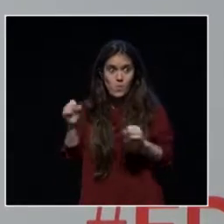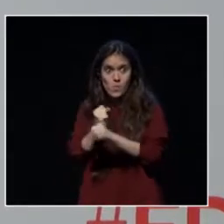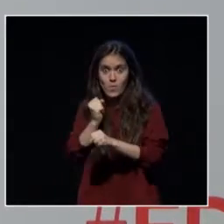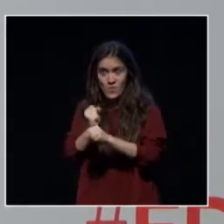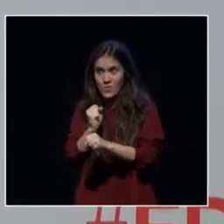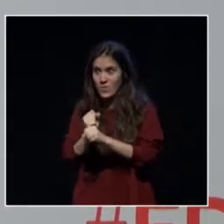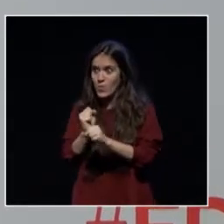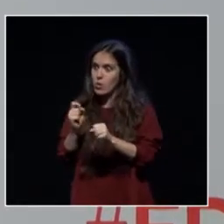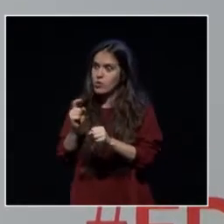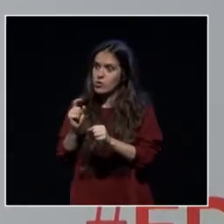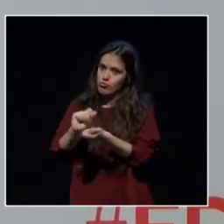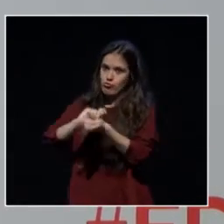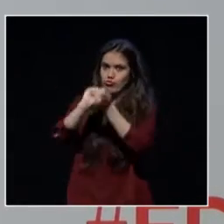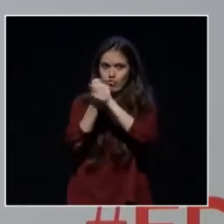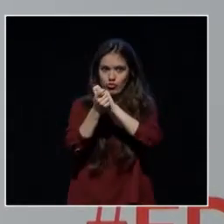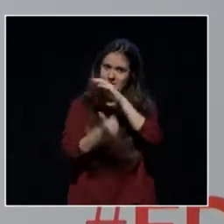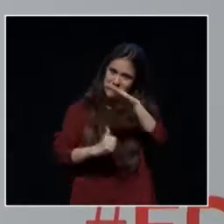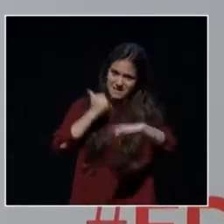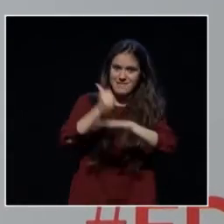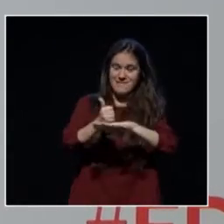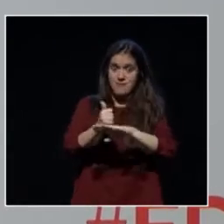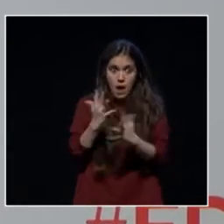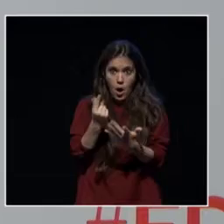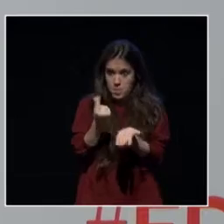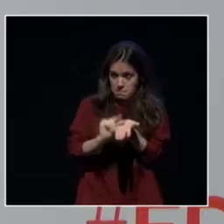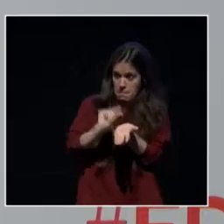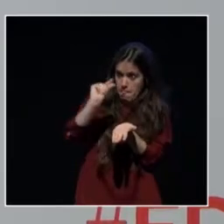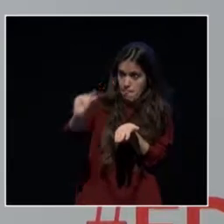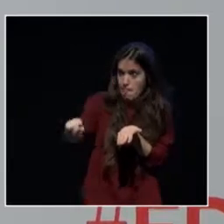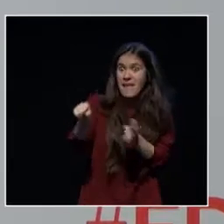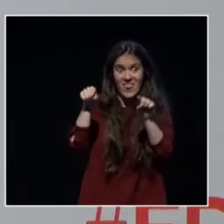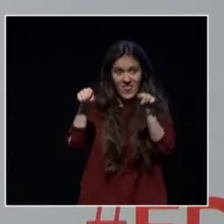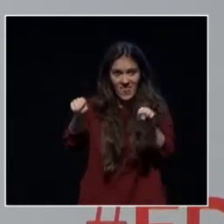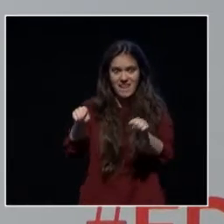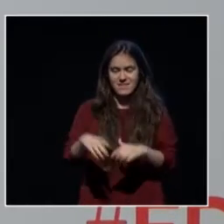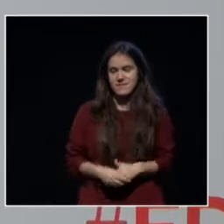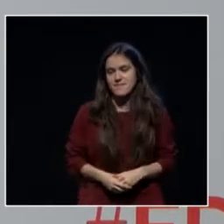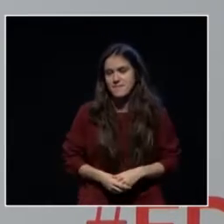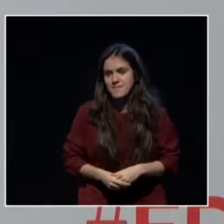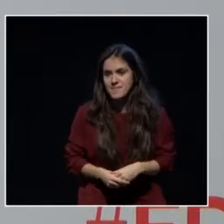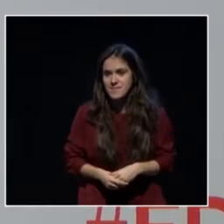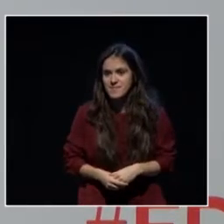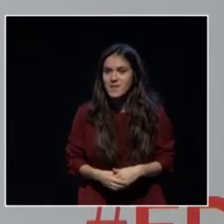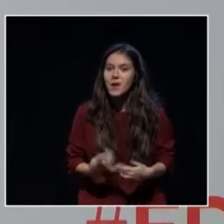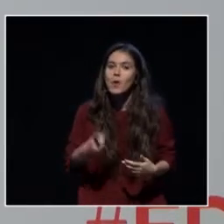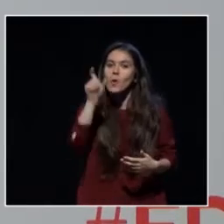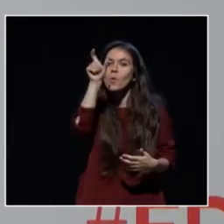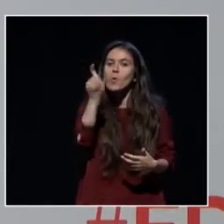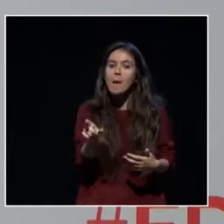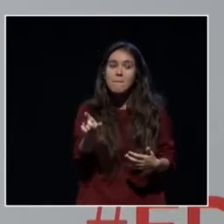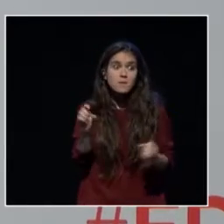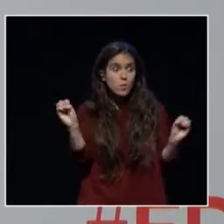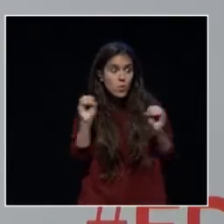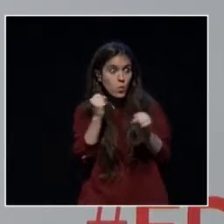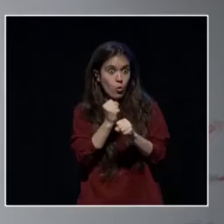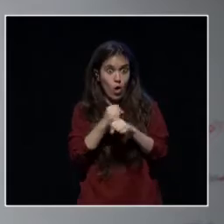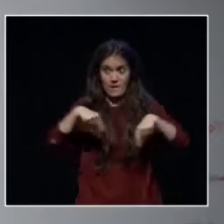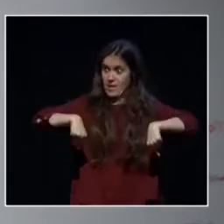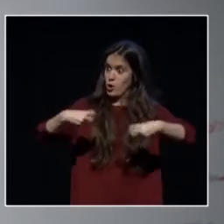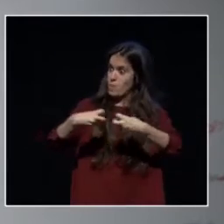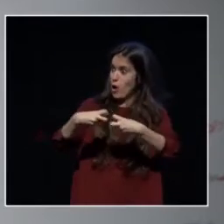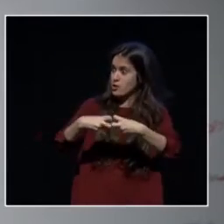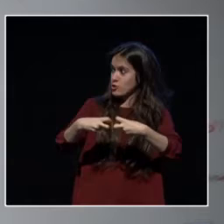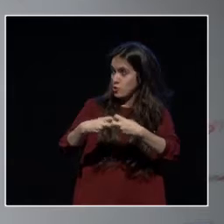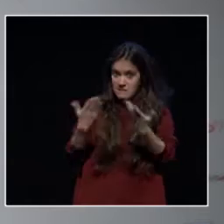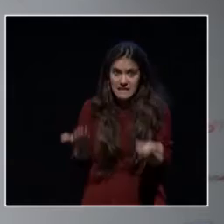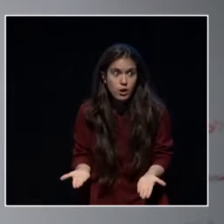How? Just by financing. That's all we needed. Take one unemployed young person in Brussels. It's right